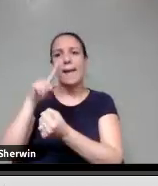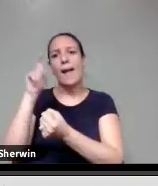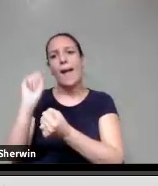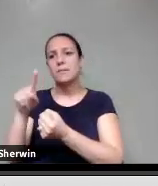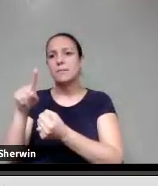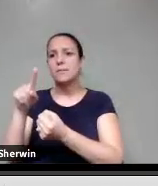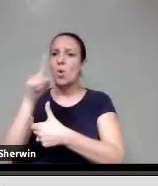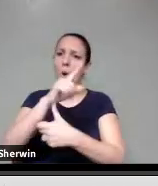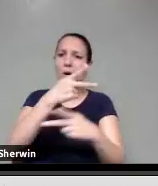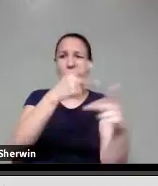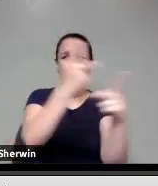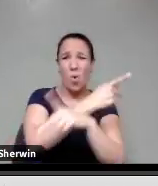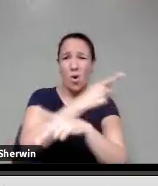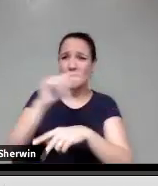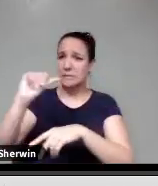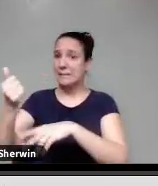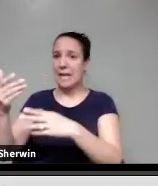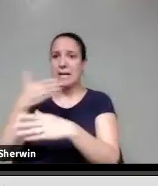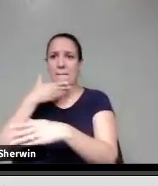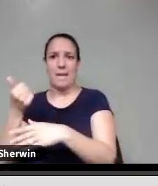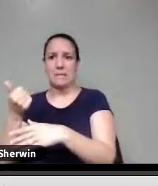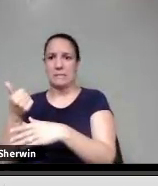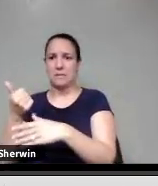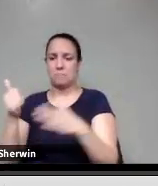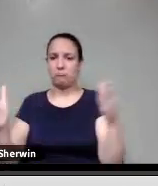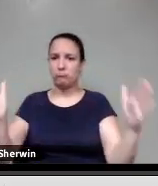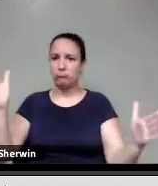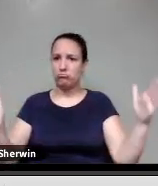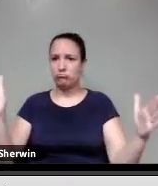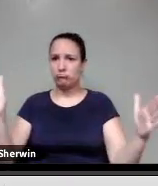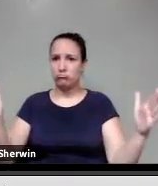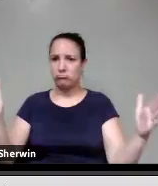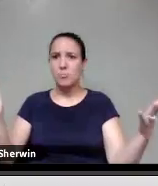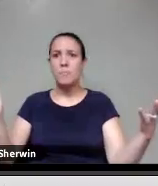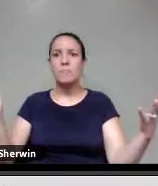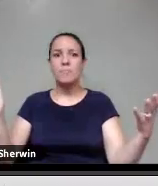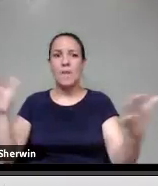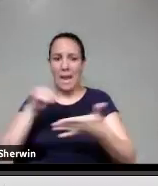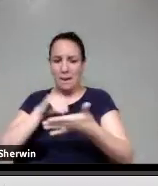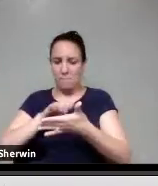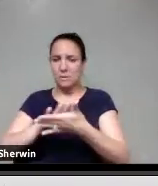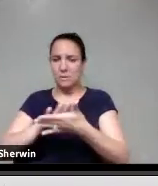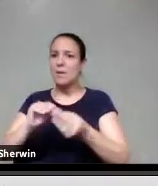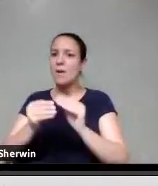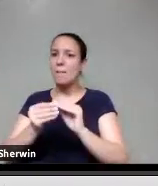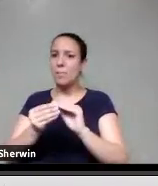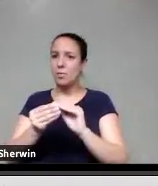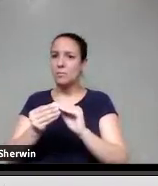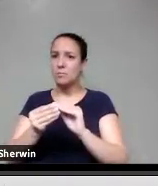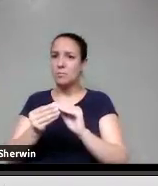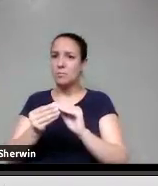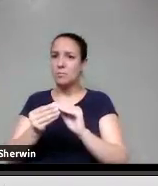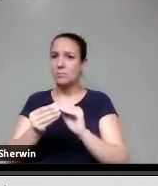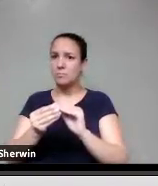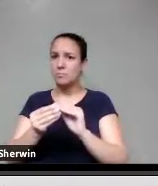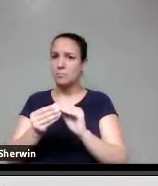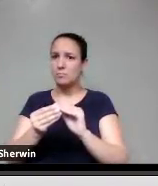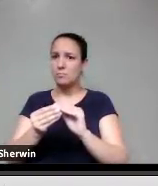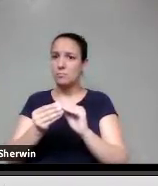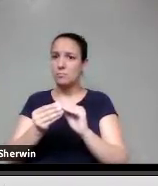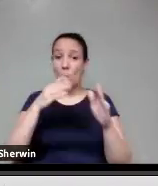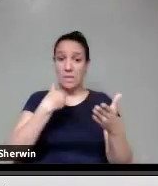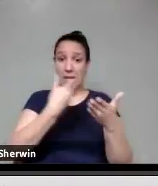worst, 10 is the best. And I ask them to put down that number. And so they put down a number, and then after they've